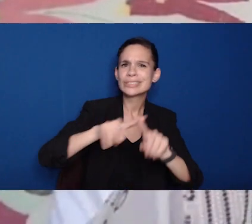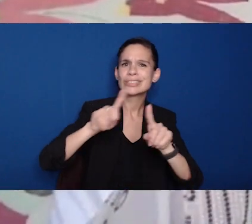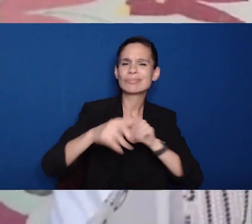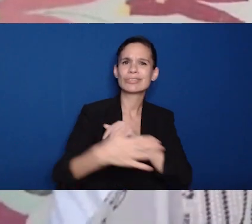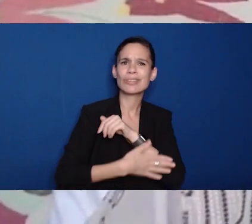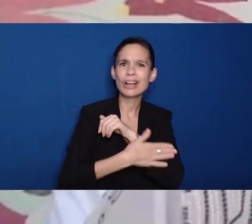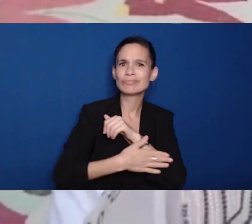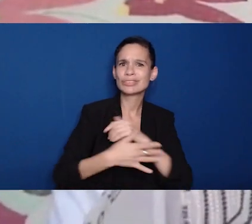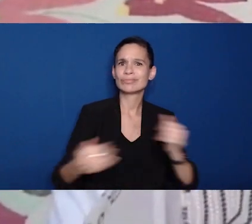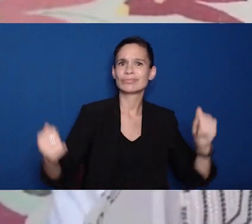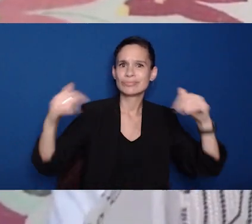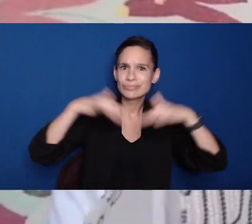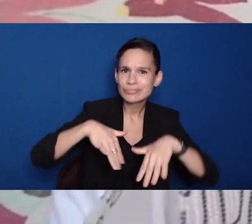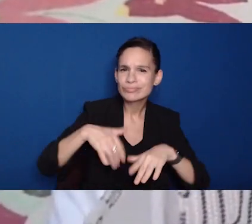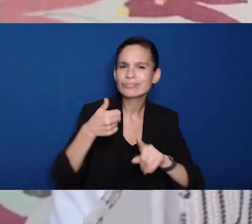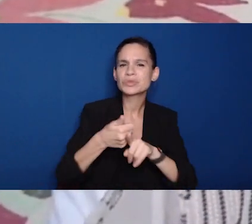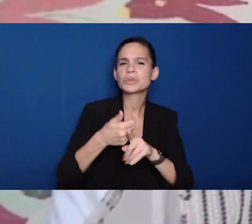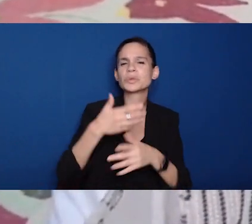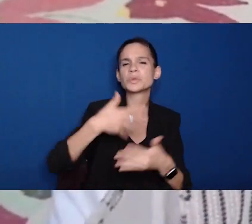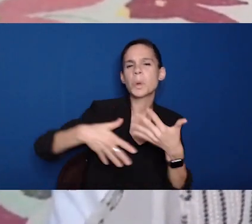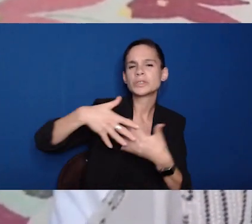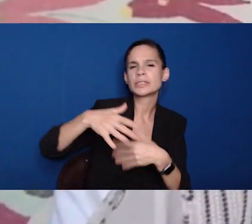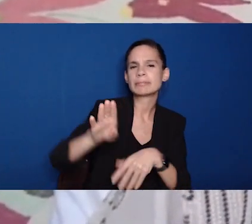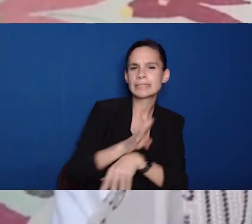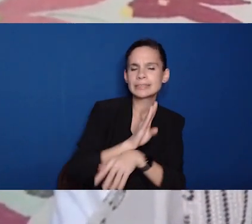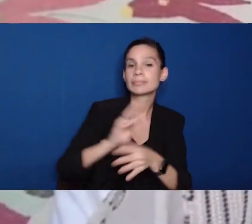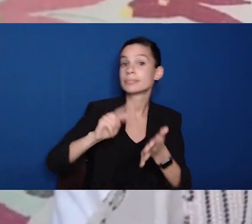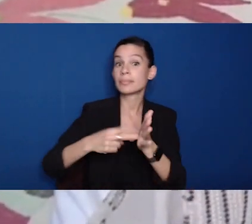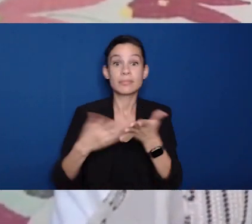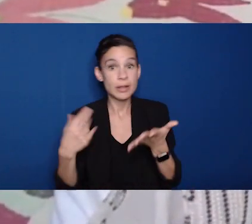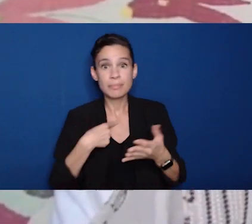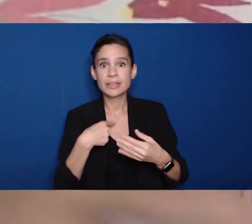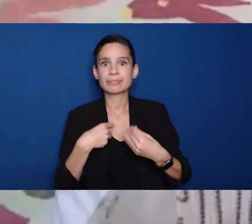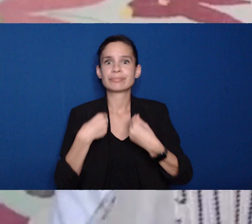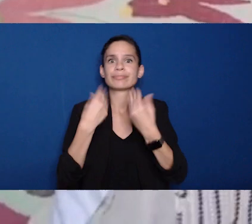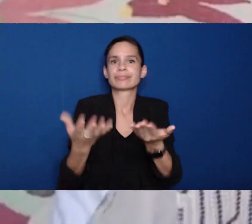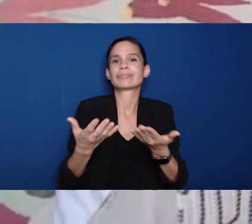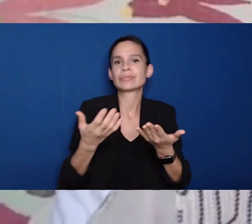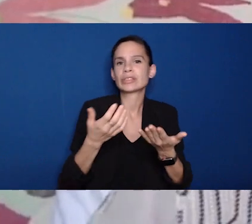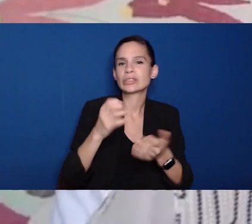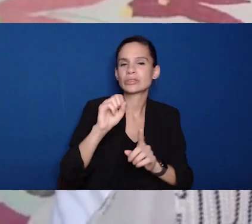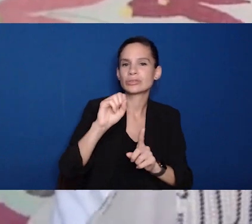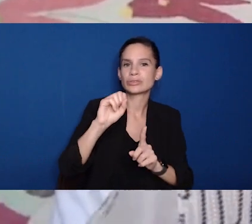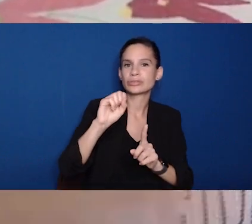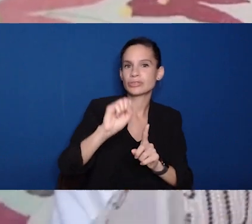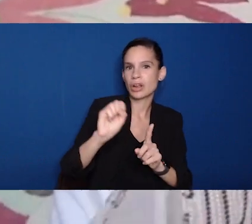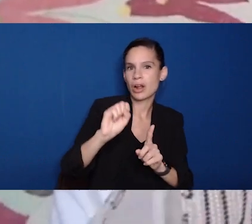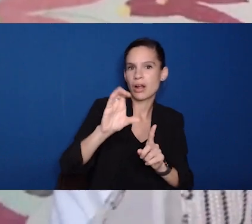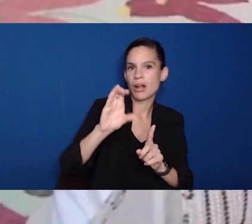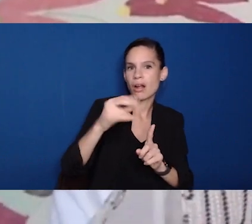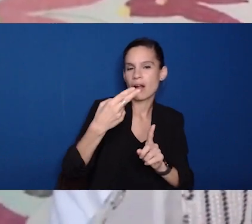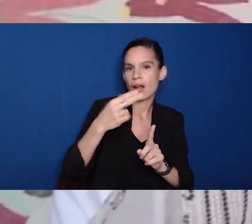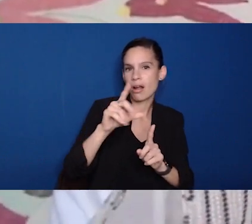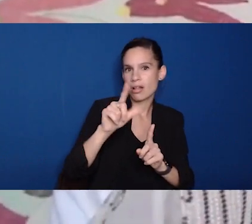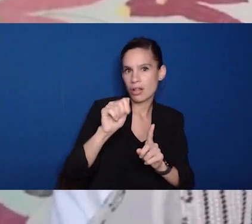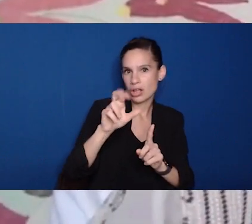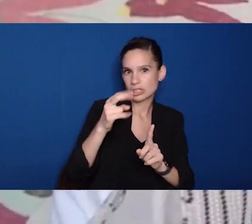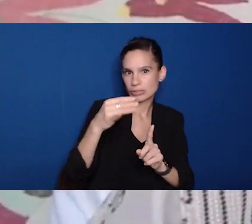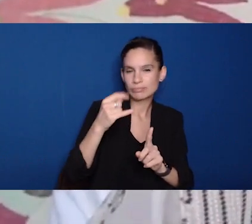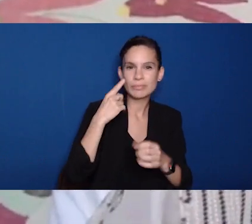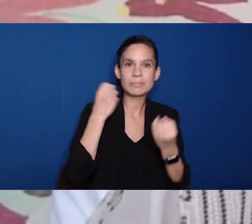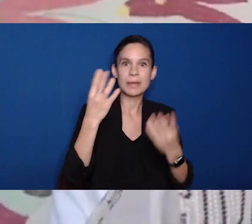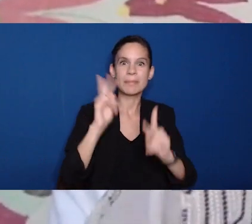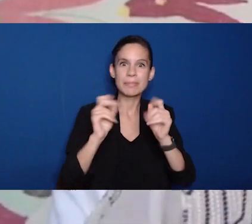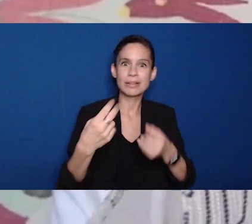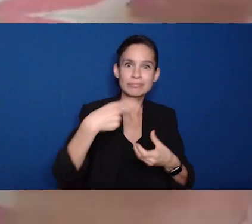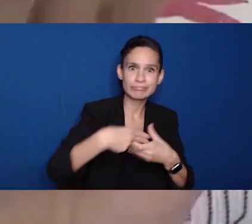countries. It's a social enterprise, which means that we actually provide scholarships to more than 50% of the people who